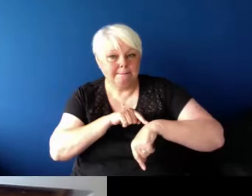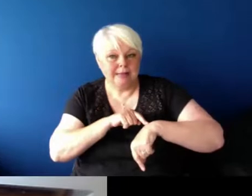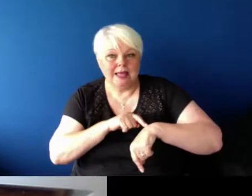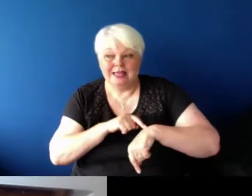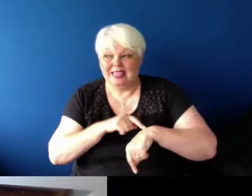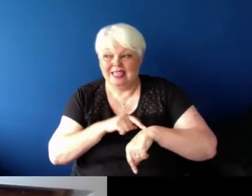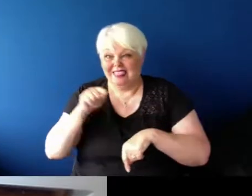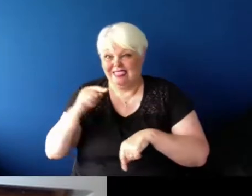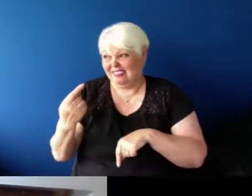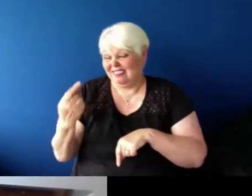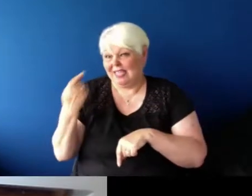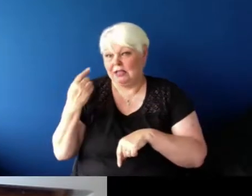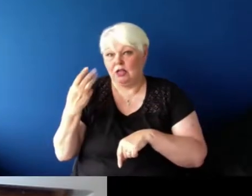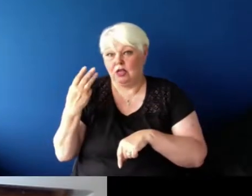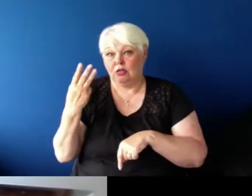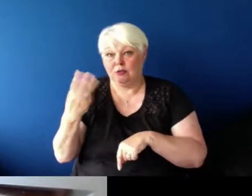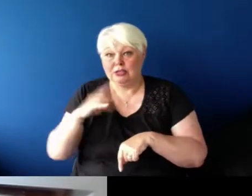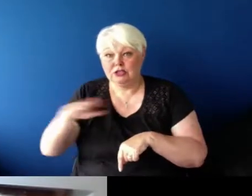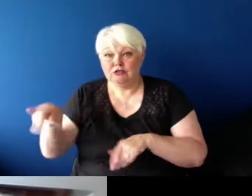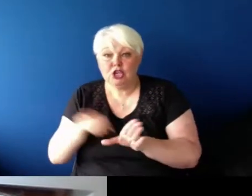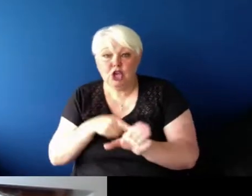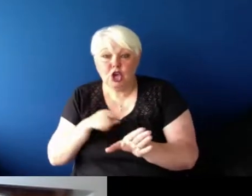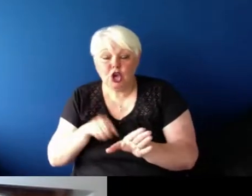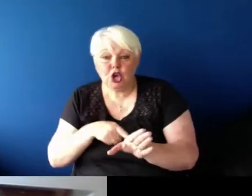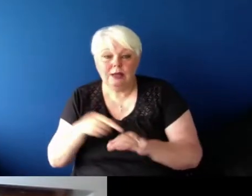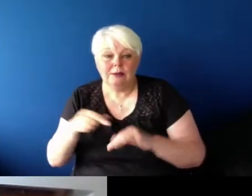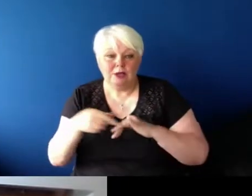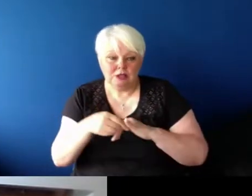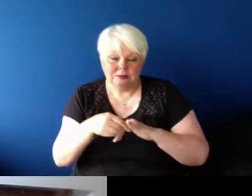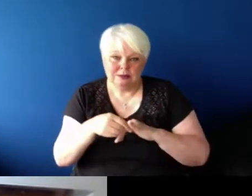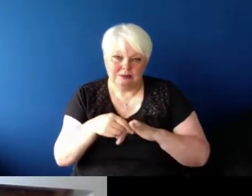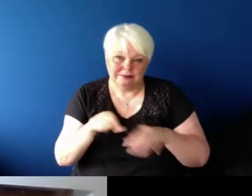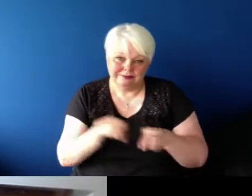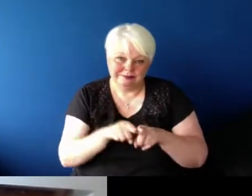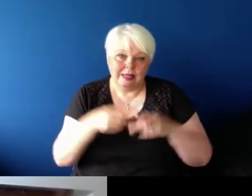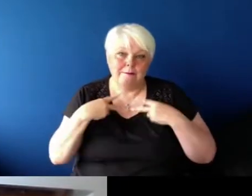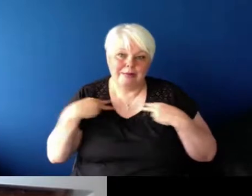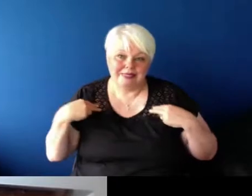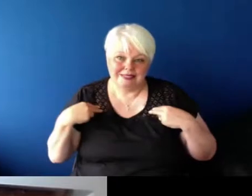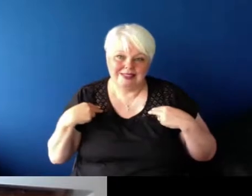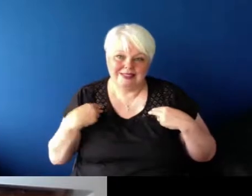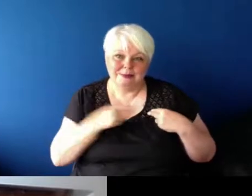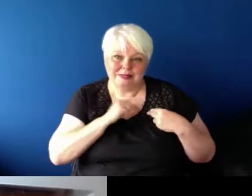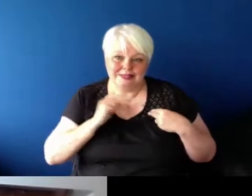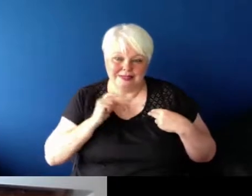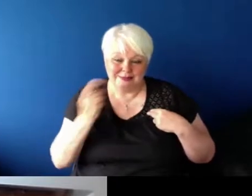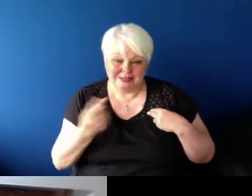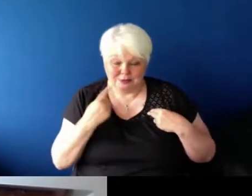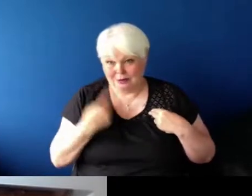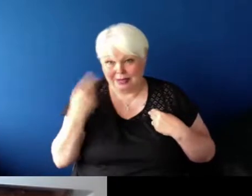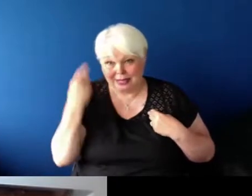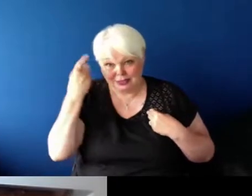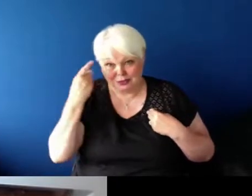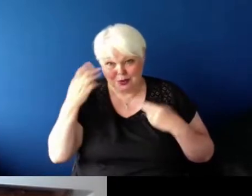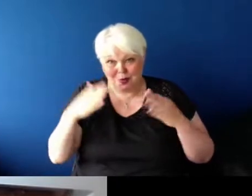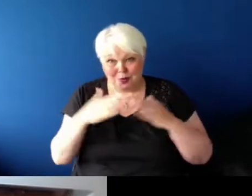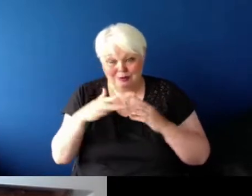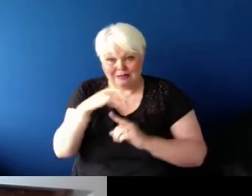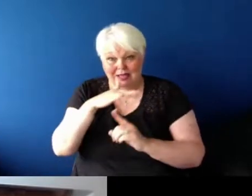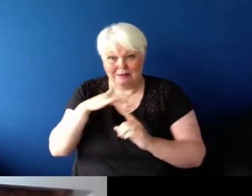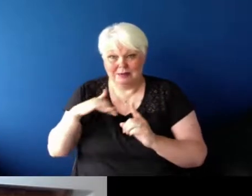children at home at that time. My husband's also a Methodist minister. So you can imagine that our home environment was